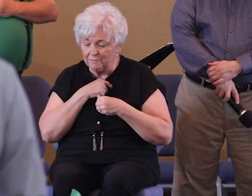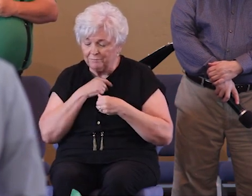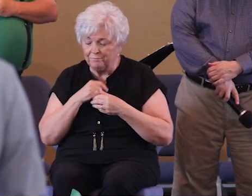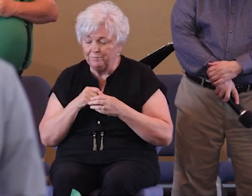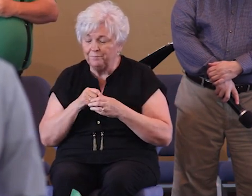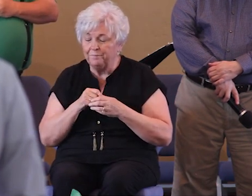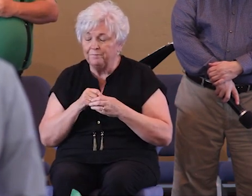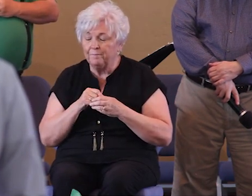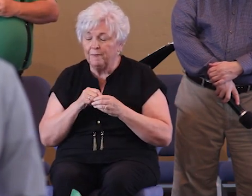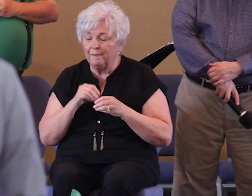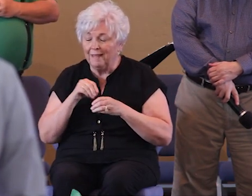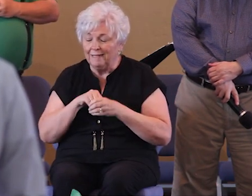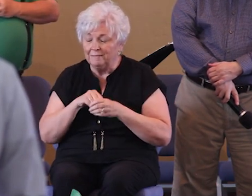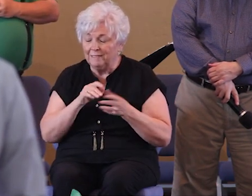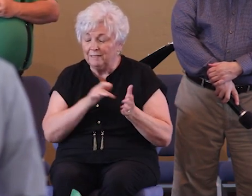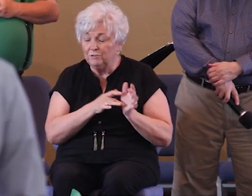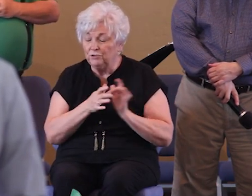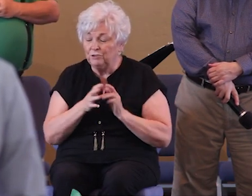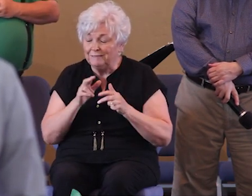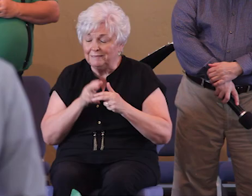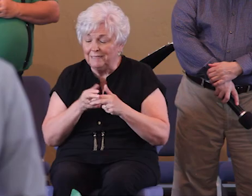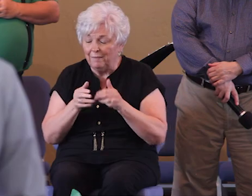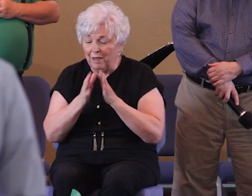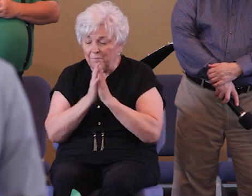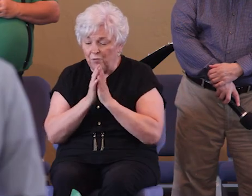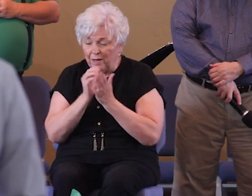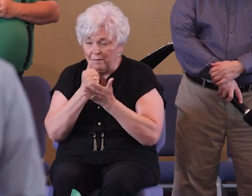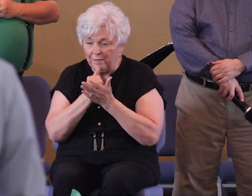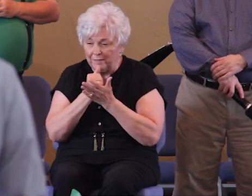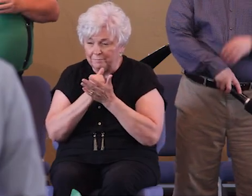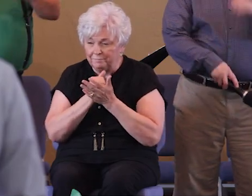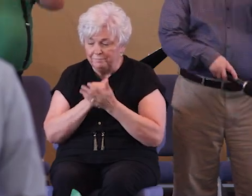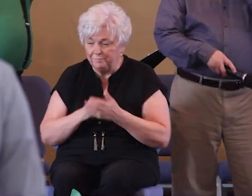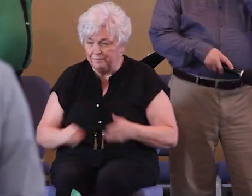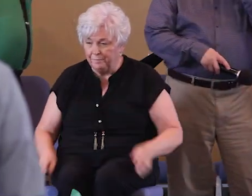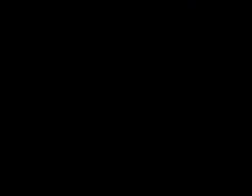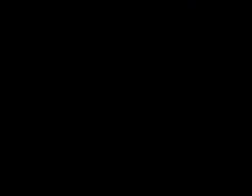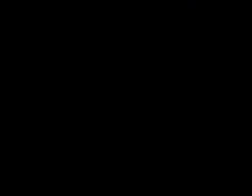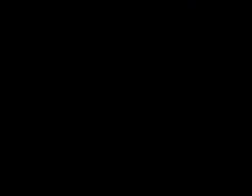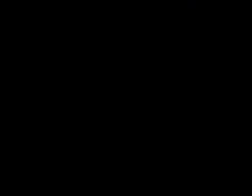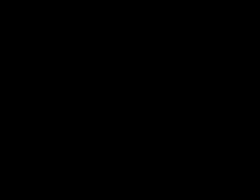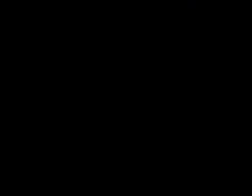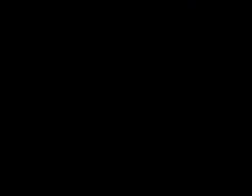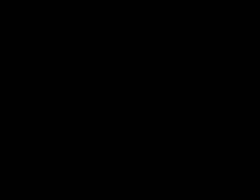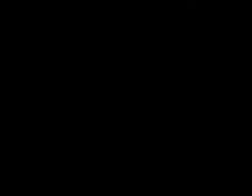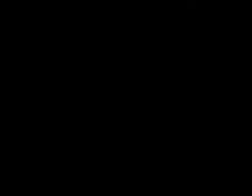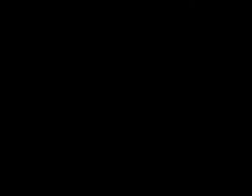And it's in the name of Jesus I pray. Amen. Let's sing our song of invitation.